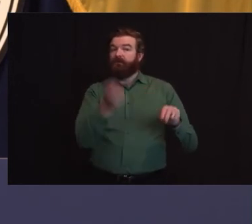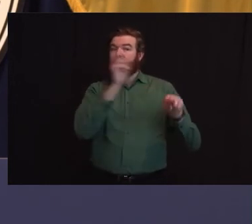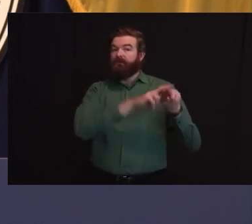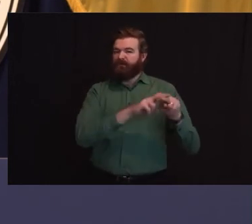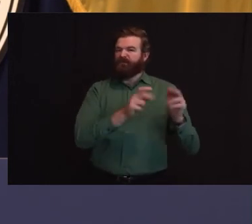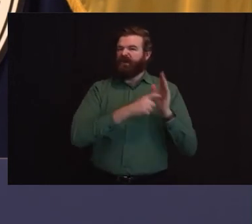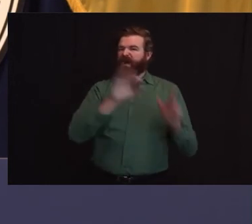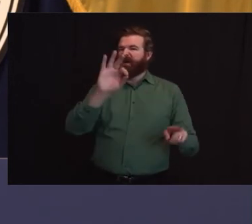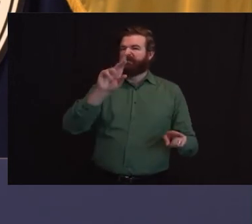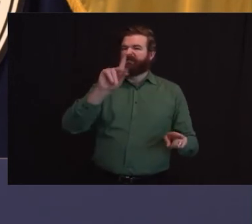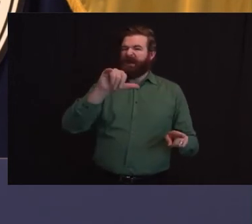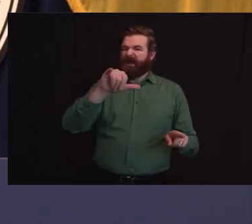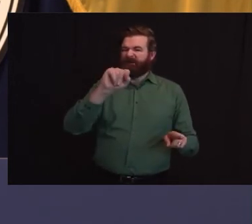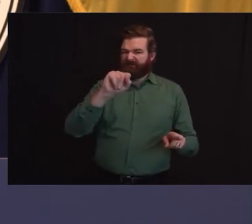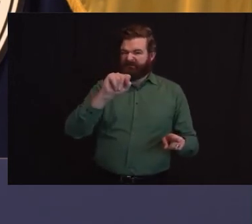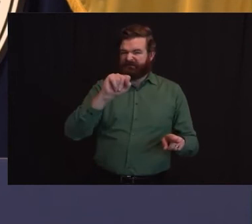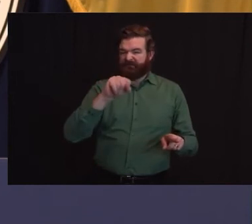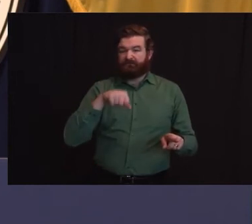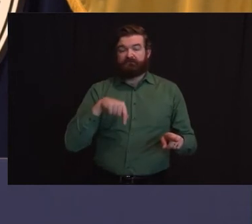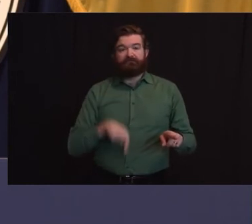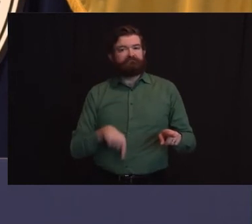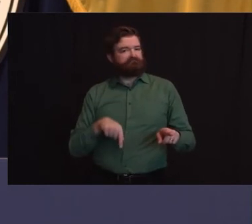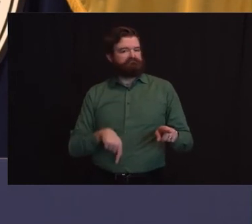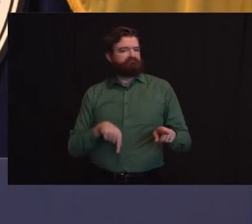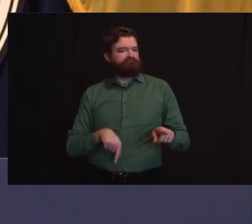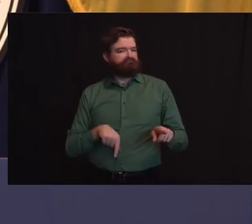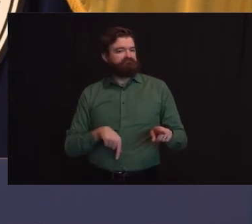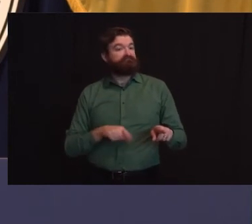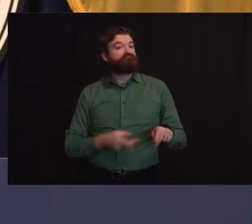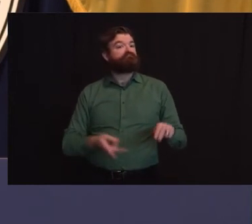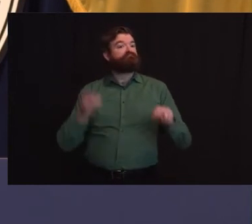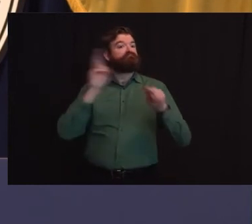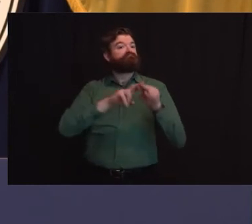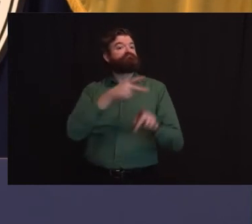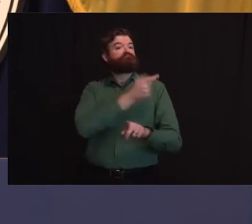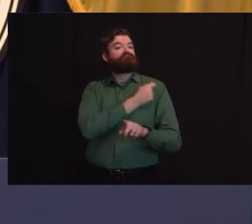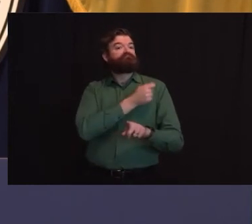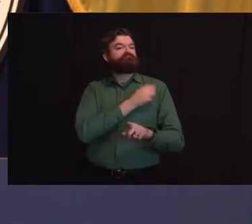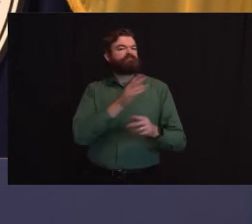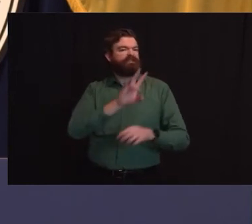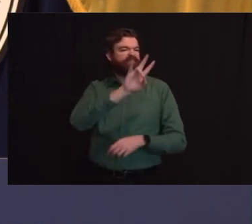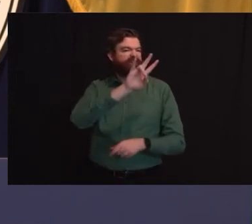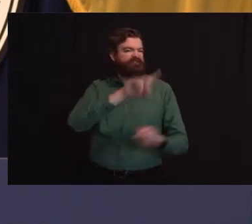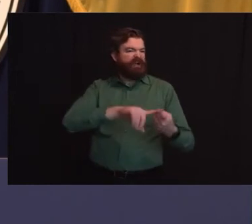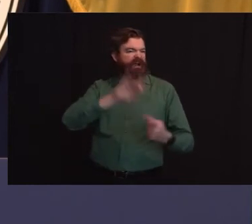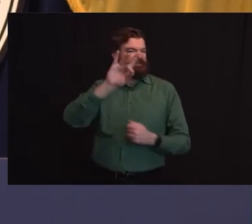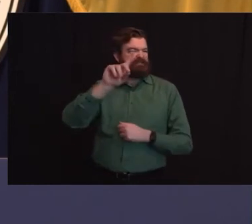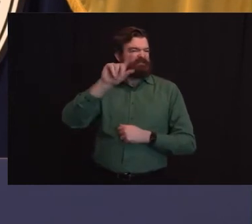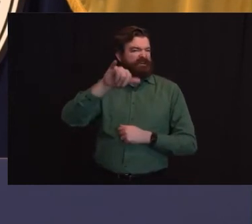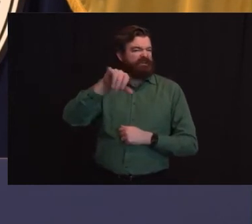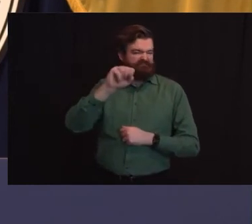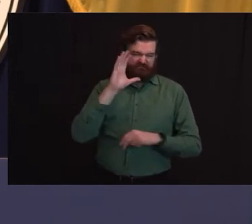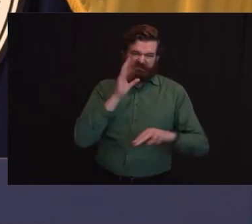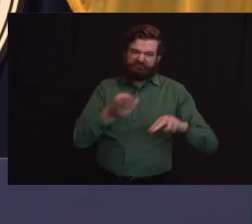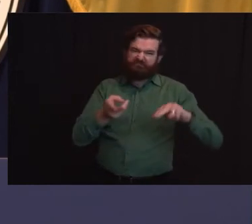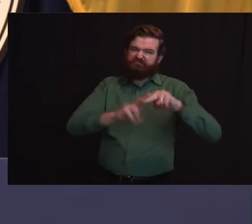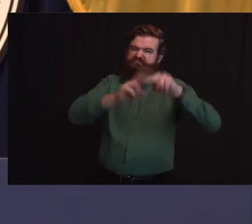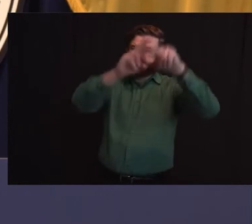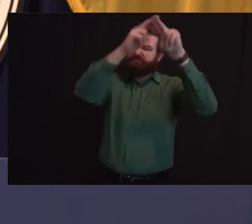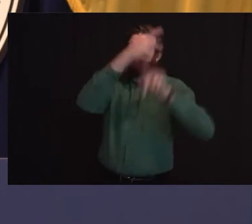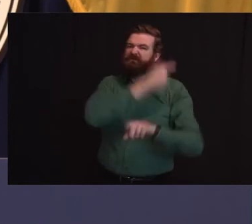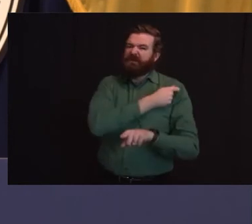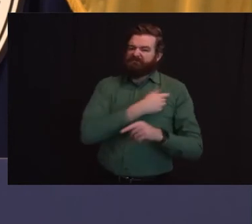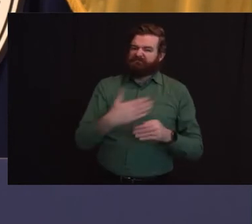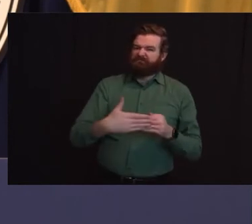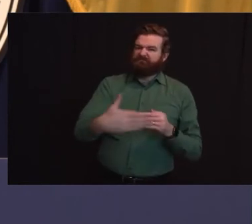7 to 8 days. I want to see that, and we all want to see that accelerate. I'm